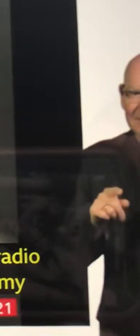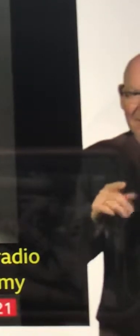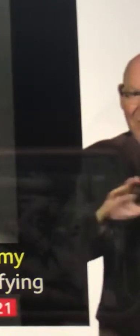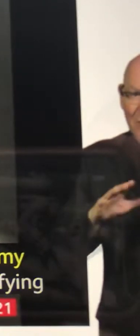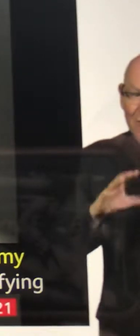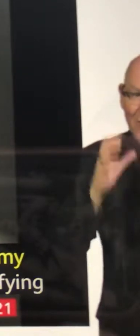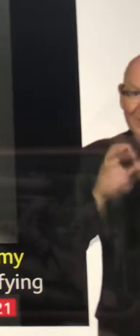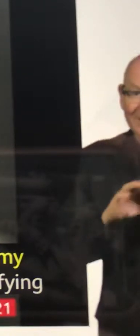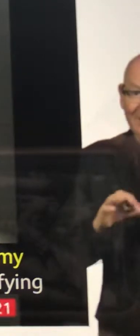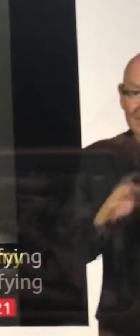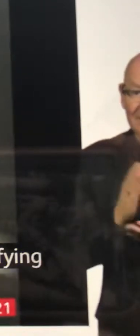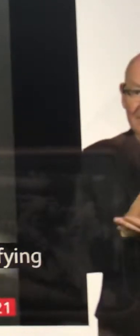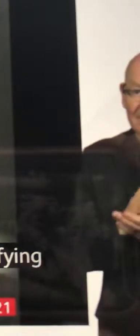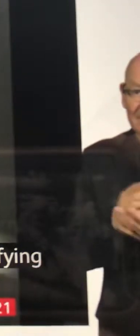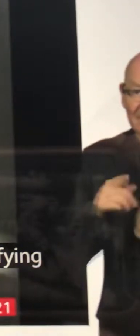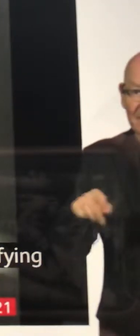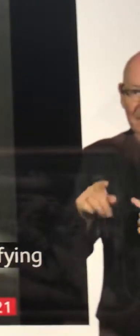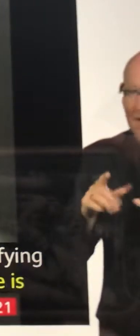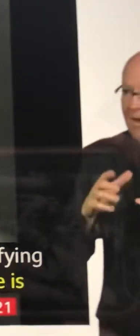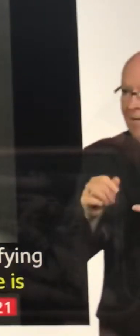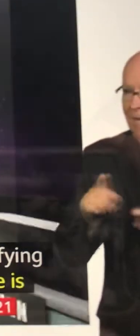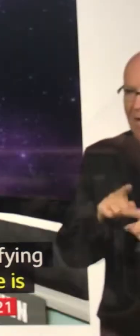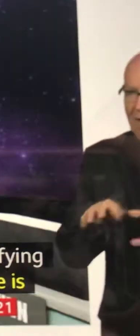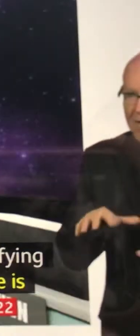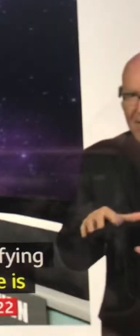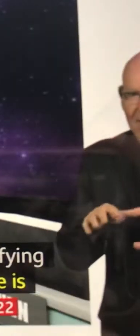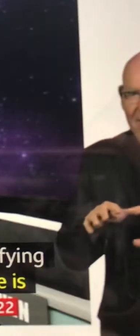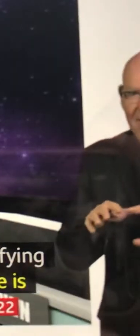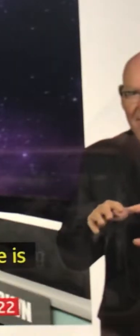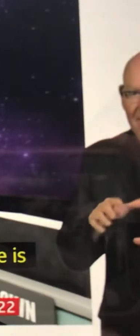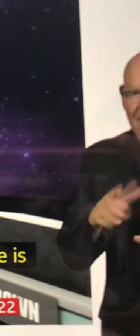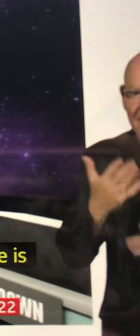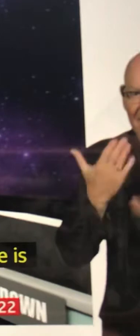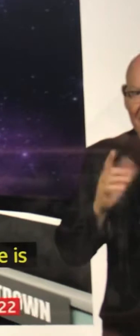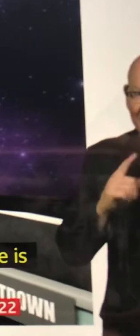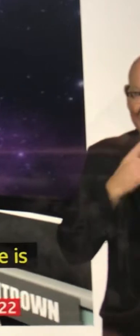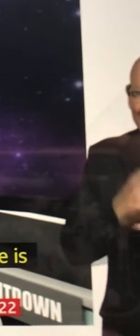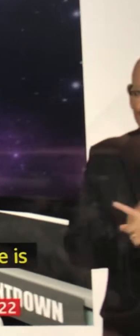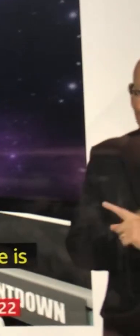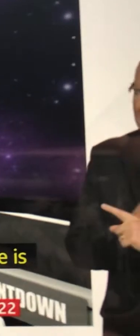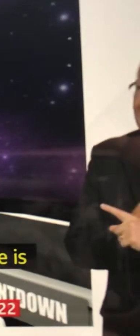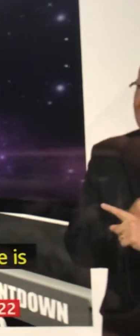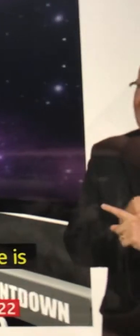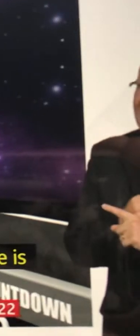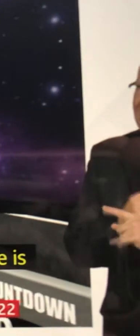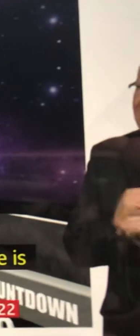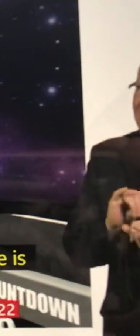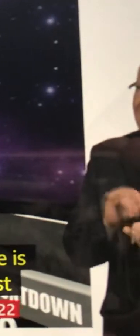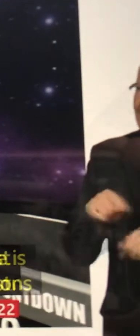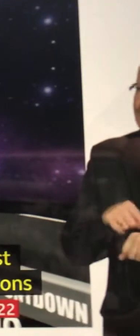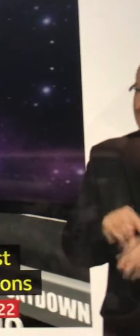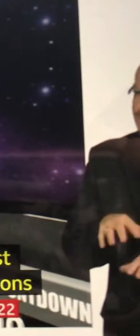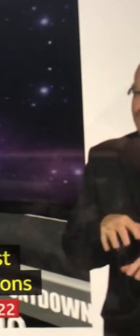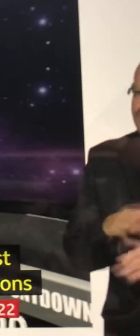those missions is talk when an astronaut is talking. And I had horror dreams